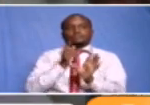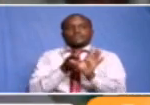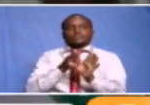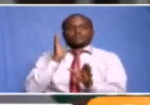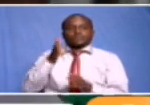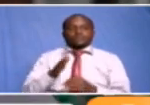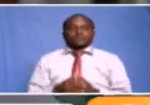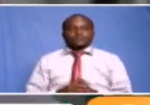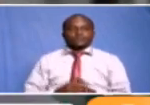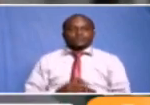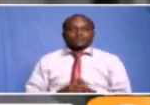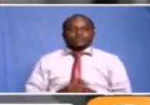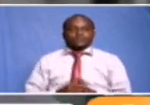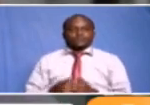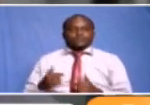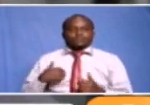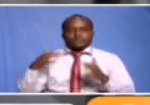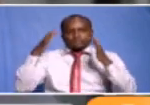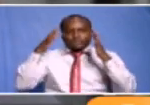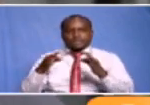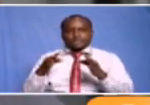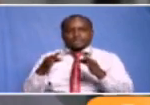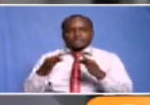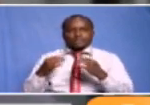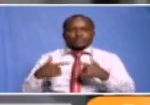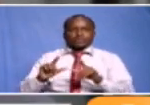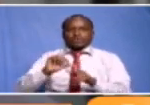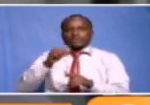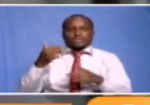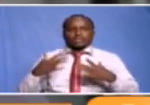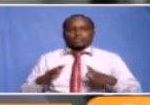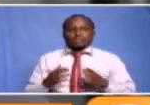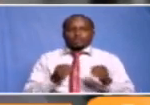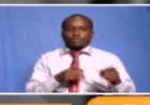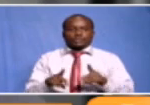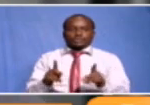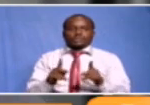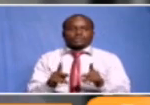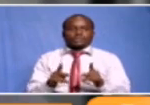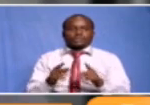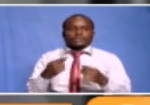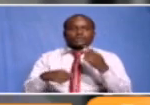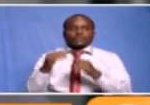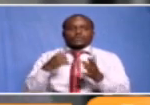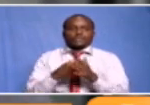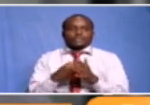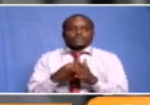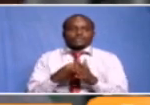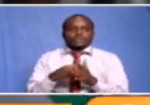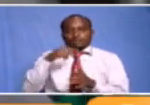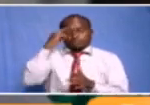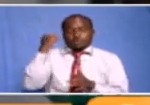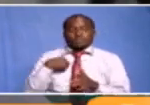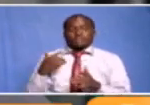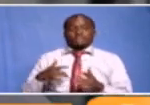other category. To give the upcoming bodybuilders a chance to at least win it, because